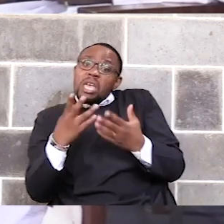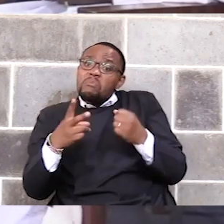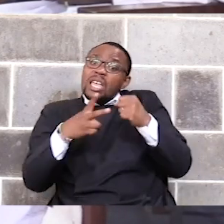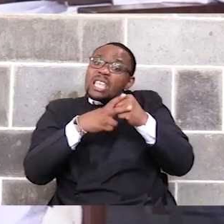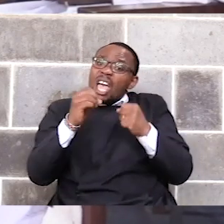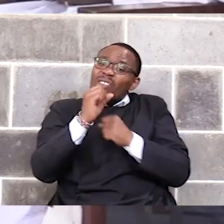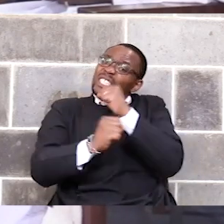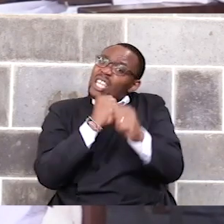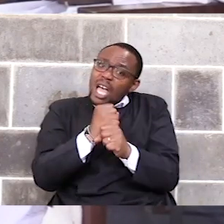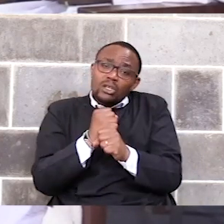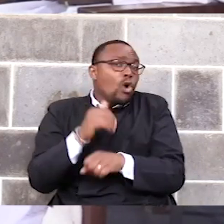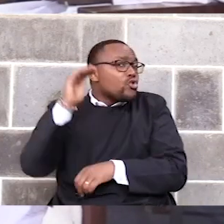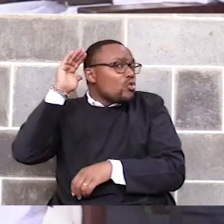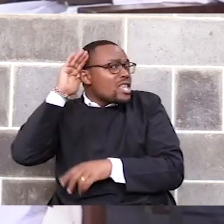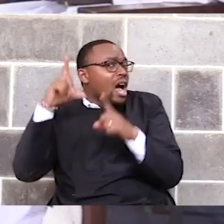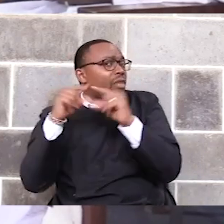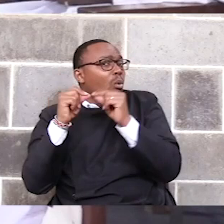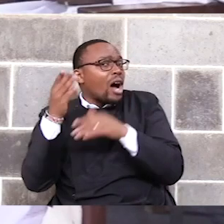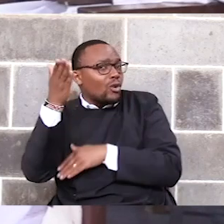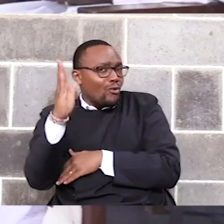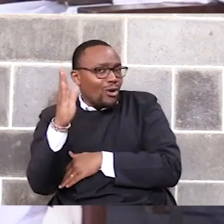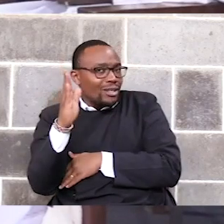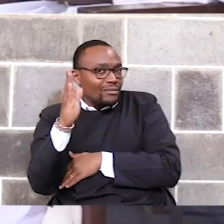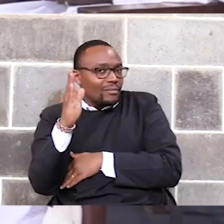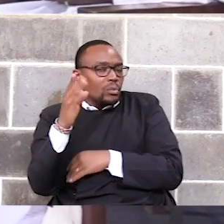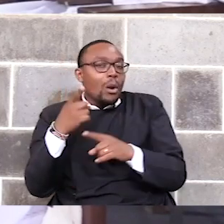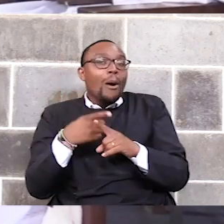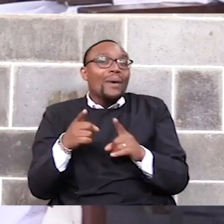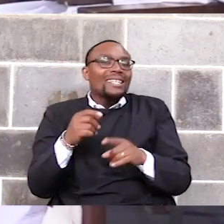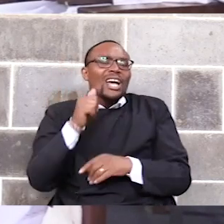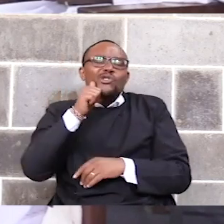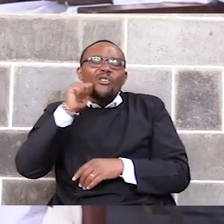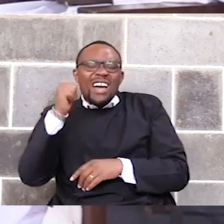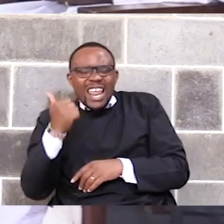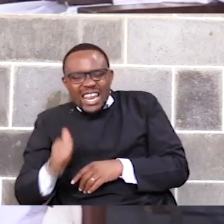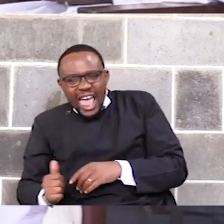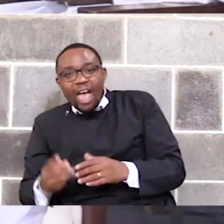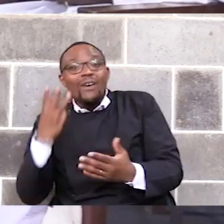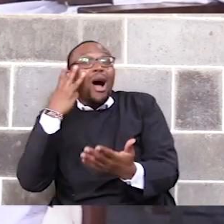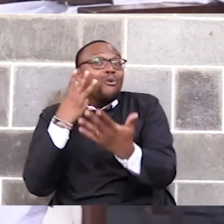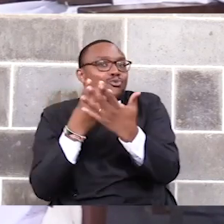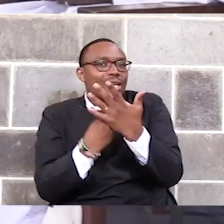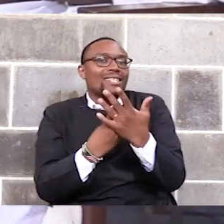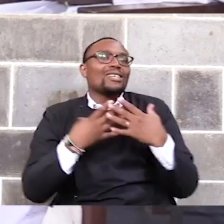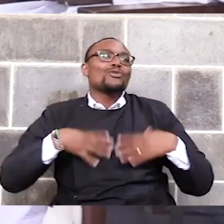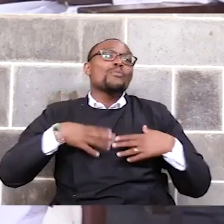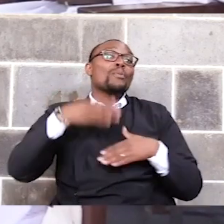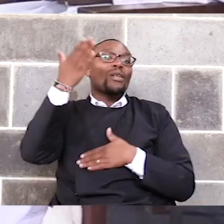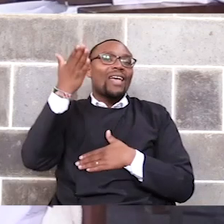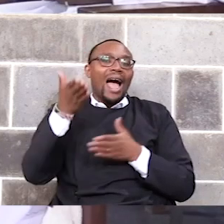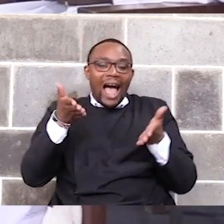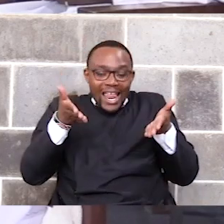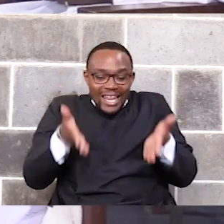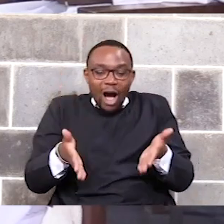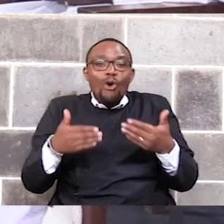80 years in church, and you've never gotten a chance to witness to the people out there. This is our